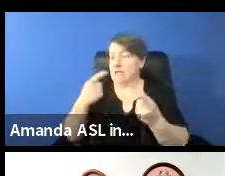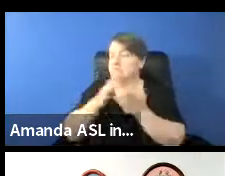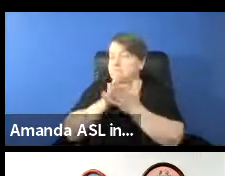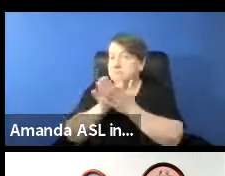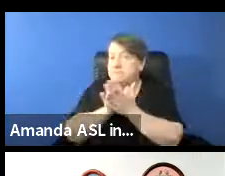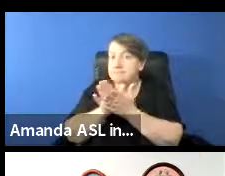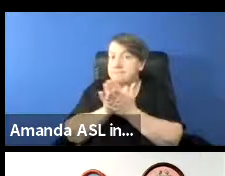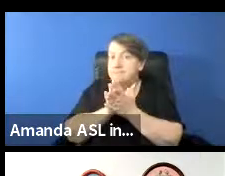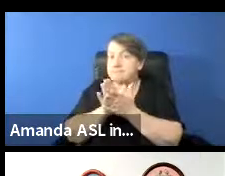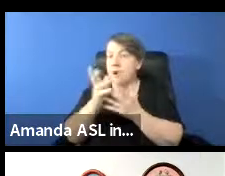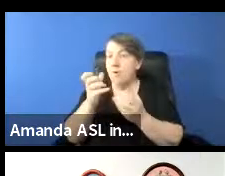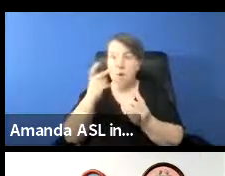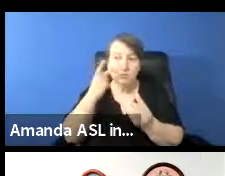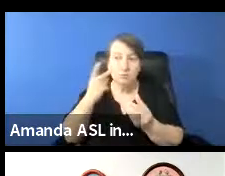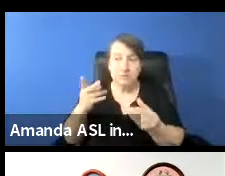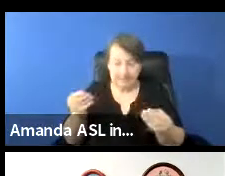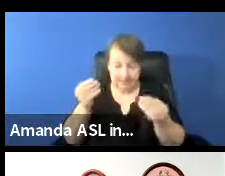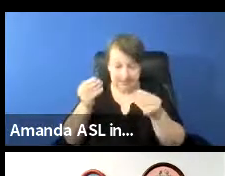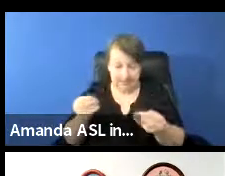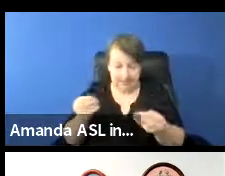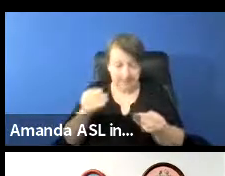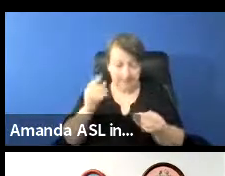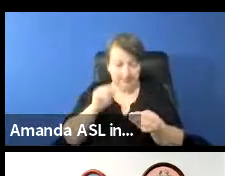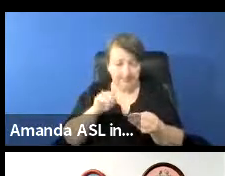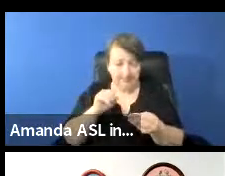to get my hands on the